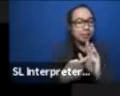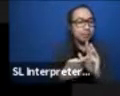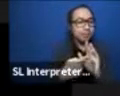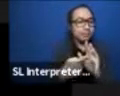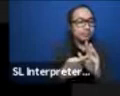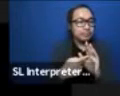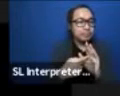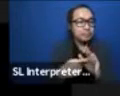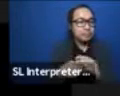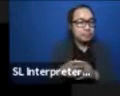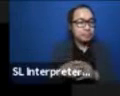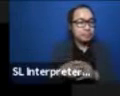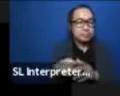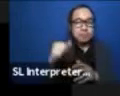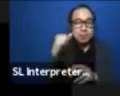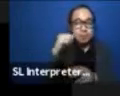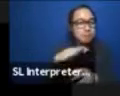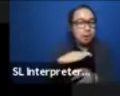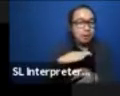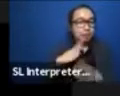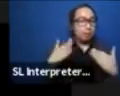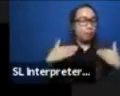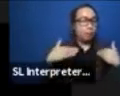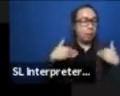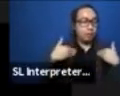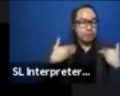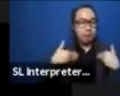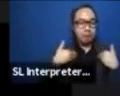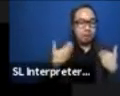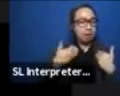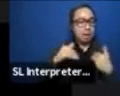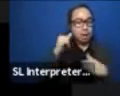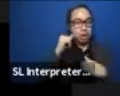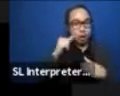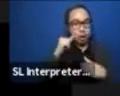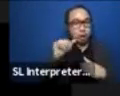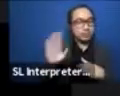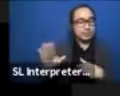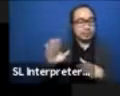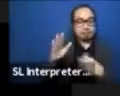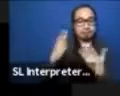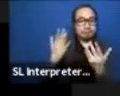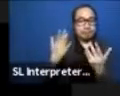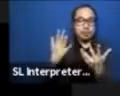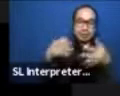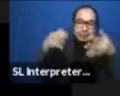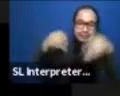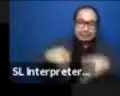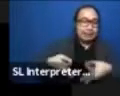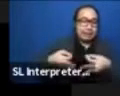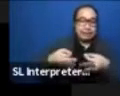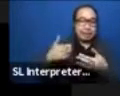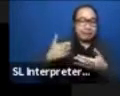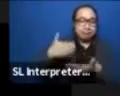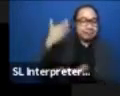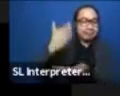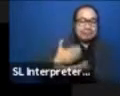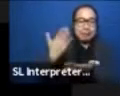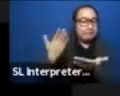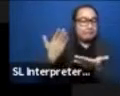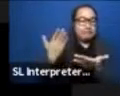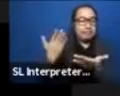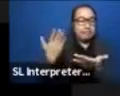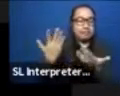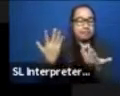a woman or a young girl exercises agency in terms of ending a relationship or saying no to a man, that is seen as